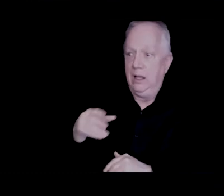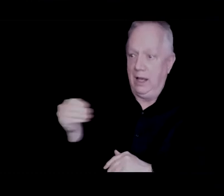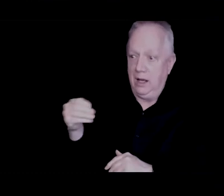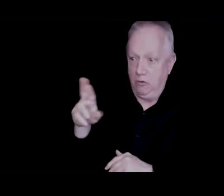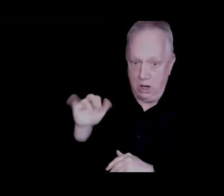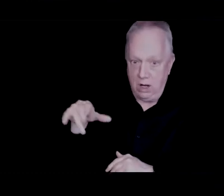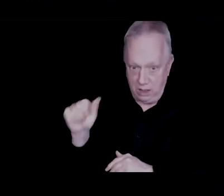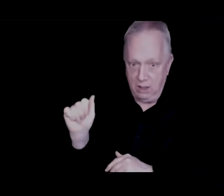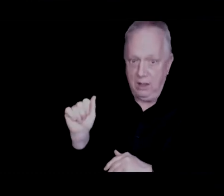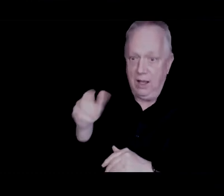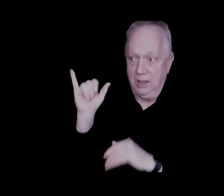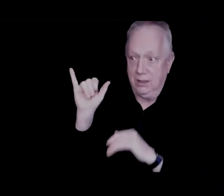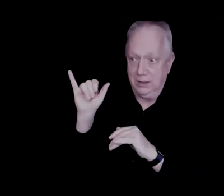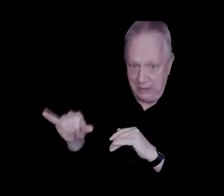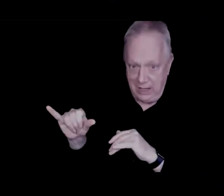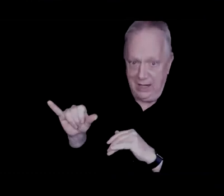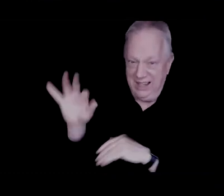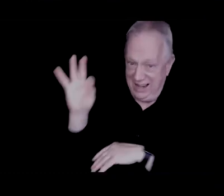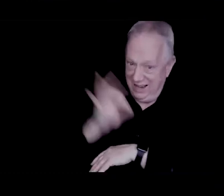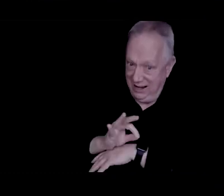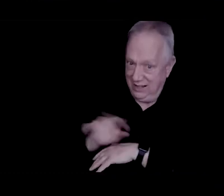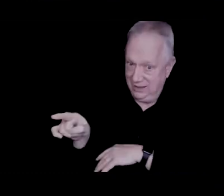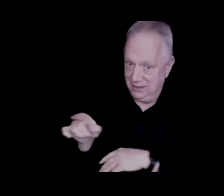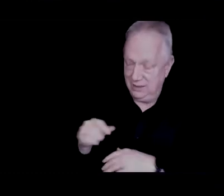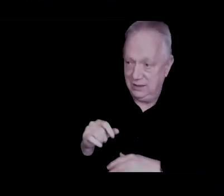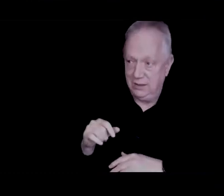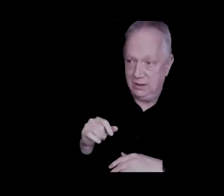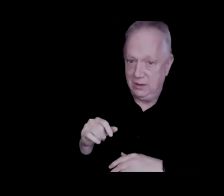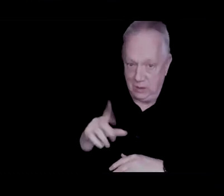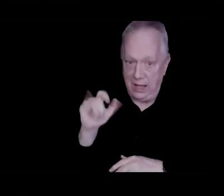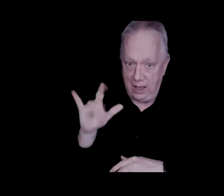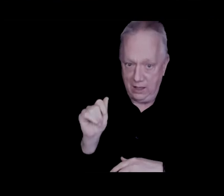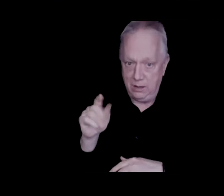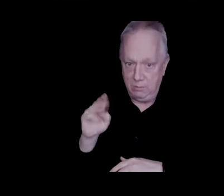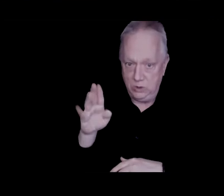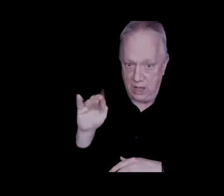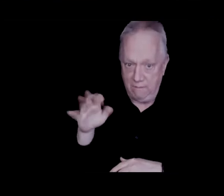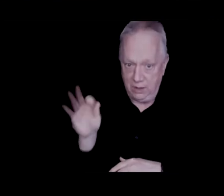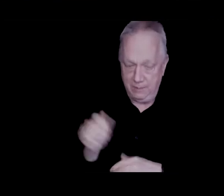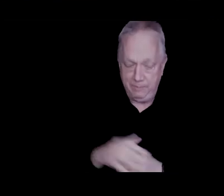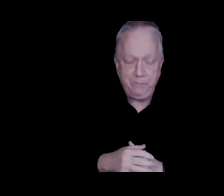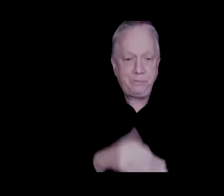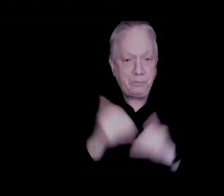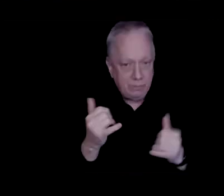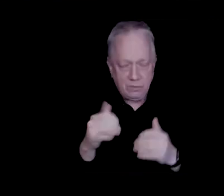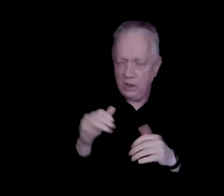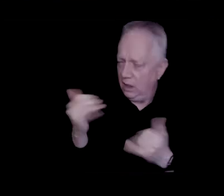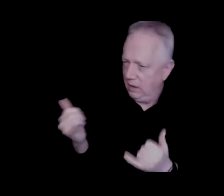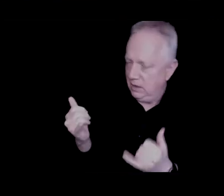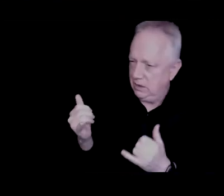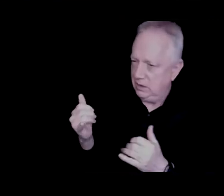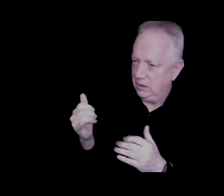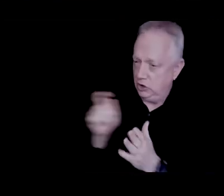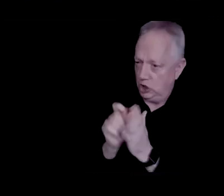and we spent 9 days with Leila Mustafa. Now, this journalist's name